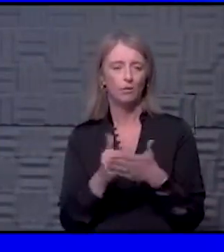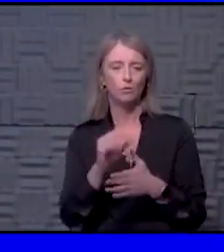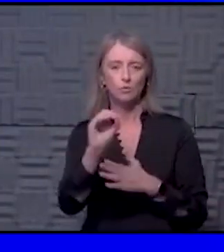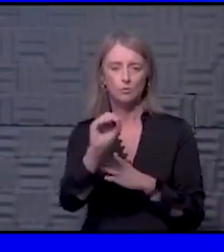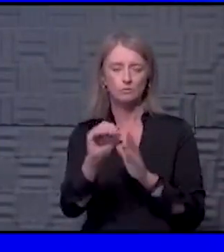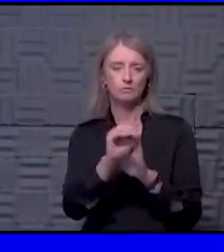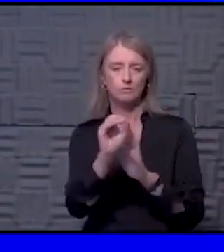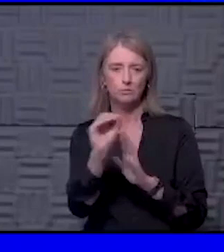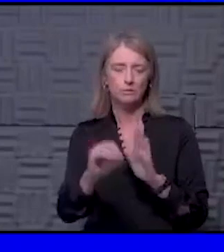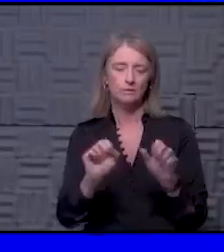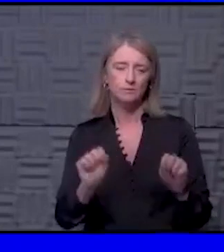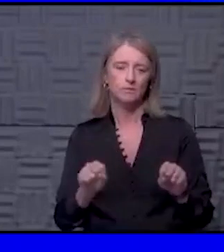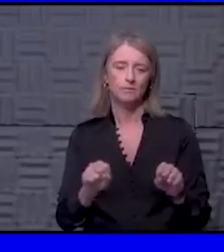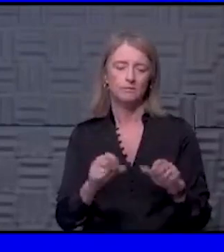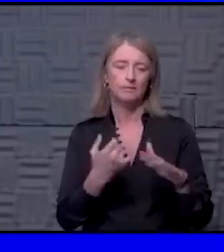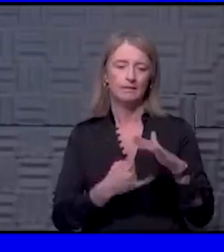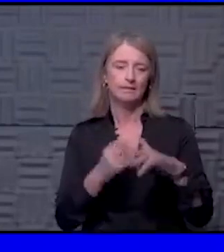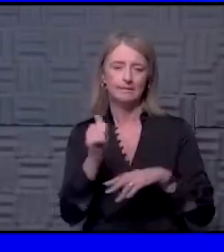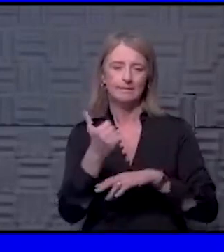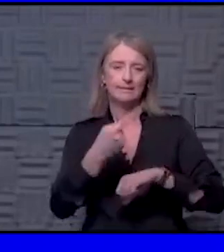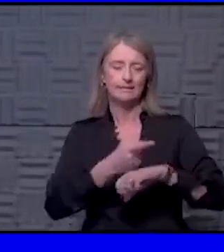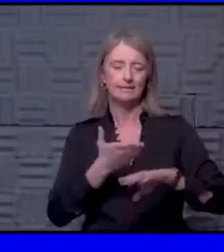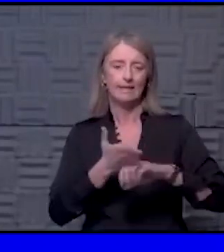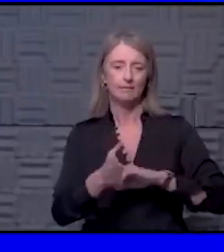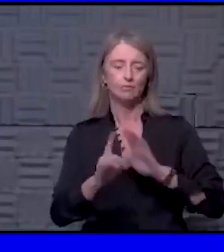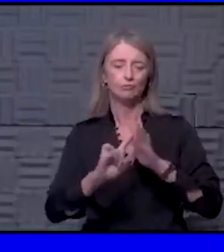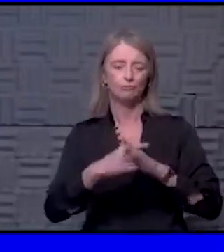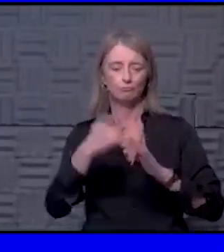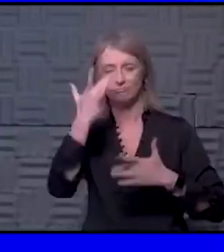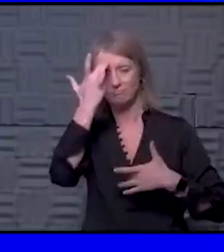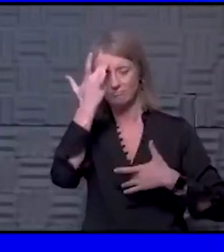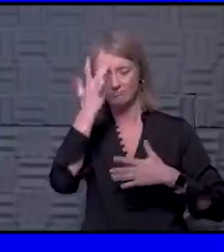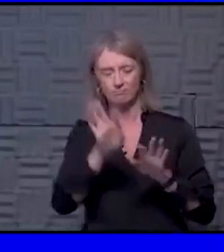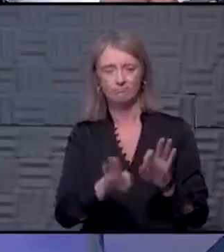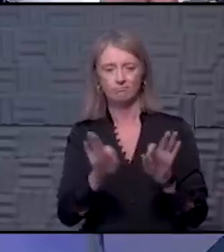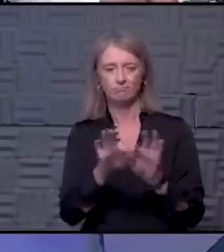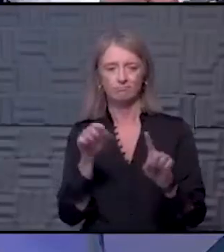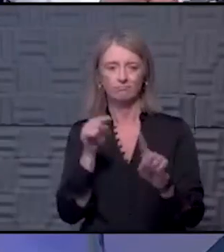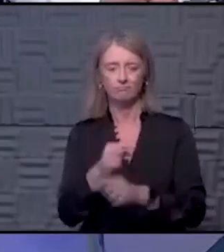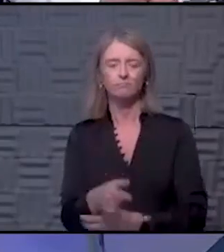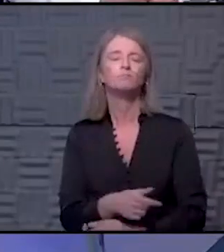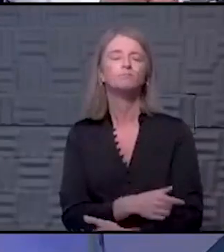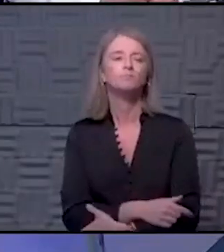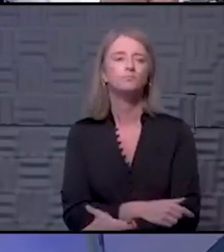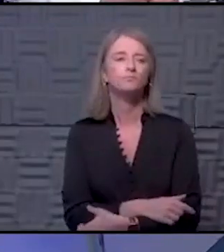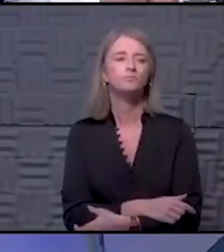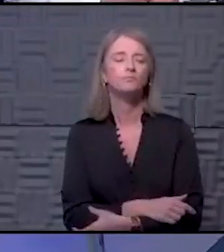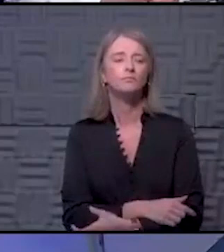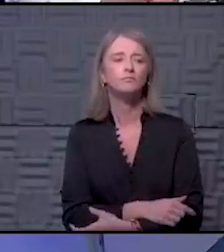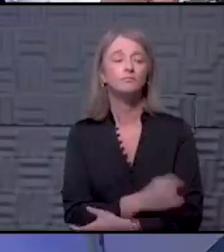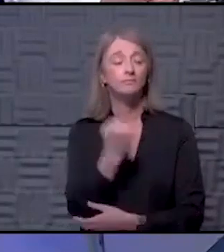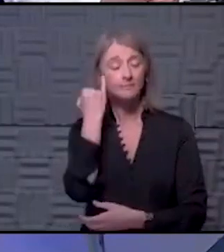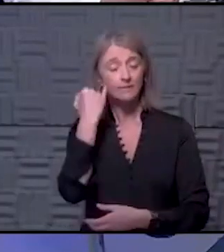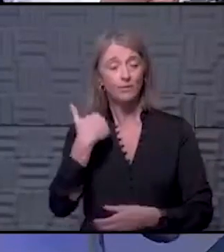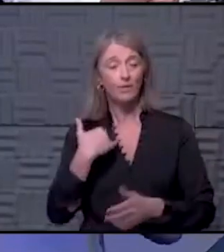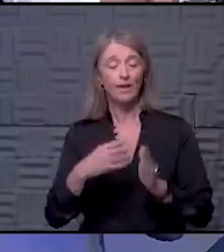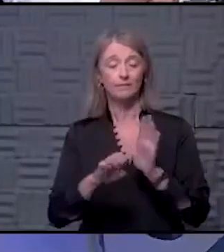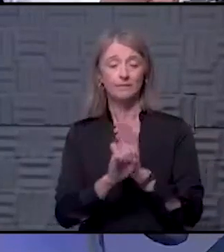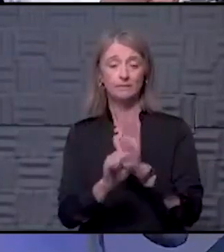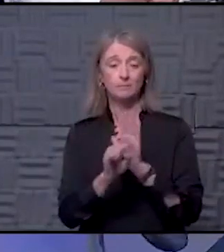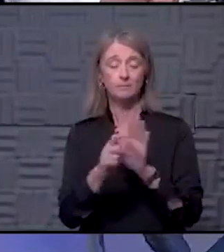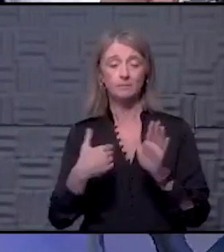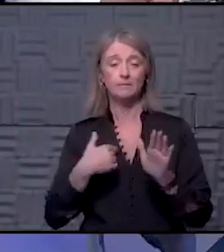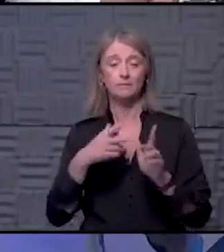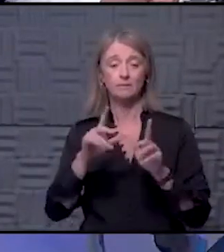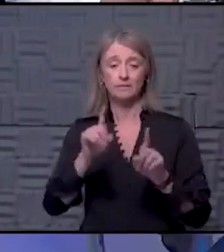as possible. So being that isolated for that 10 days after your symptoms start is going to be the important thing. Yeah, and I think if you are symptomatic, and it sounds like if she was being tested